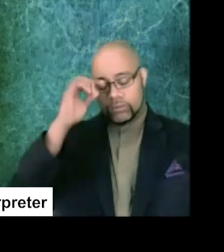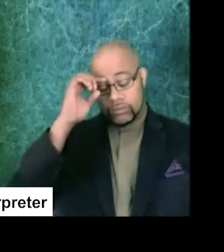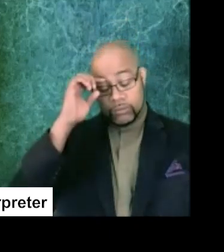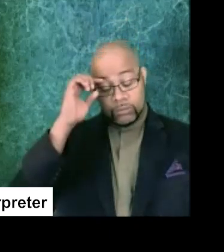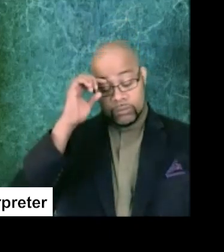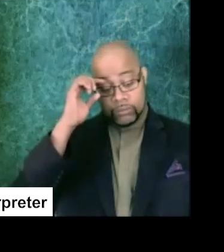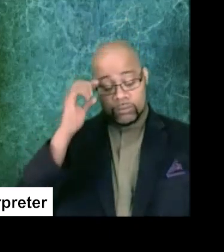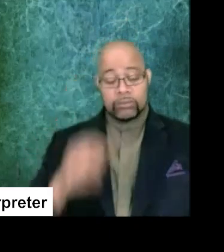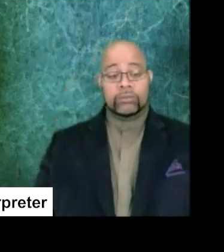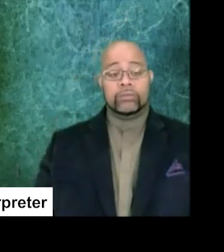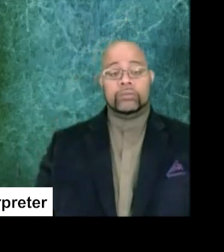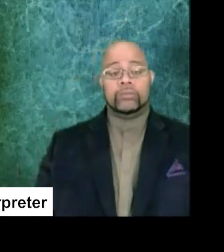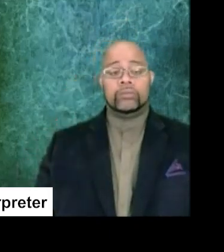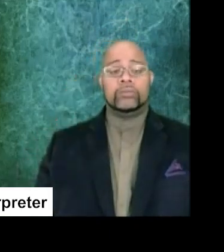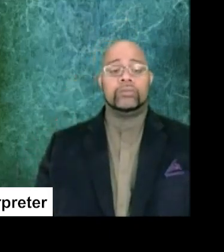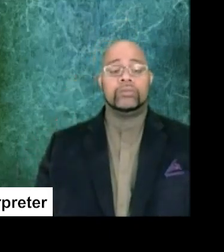culture